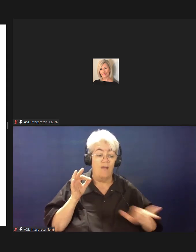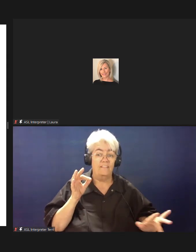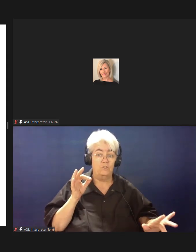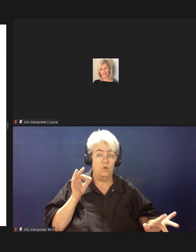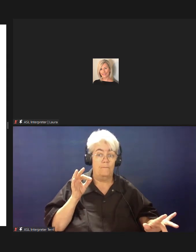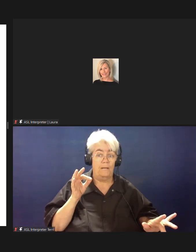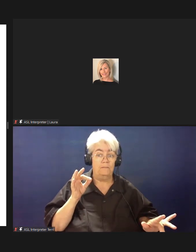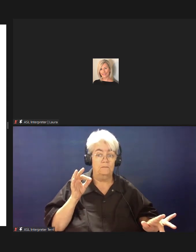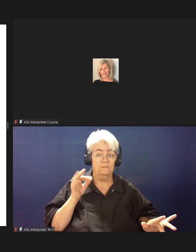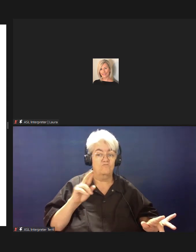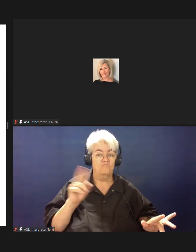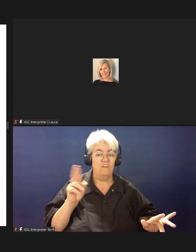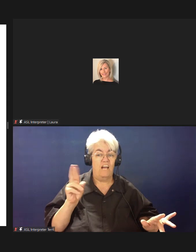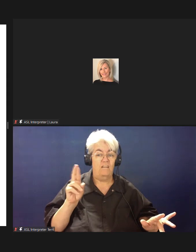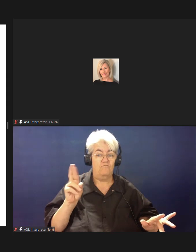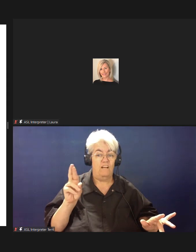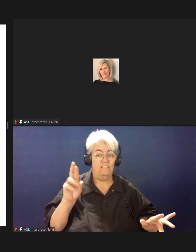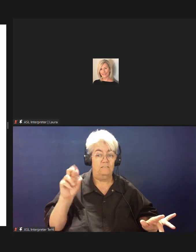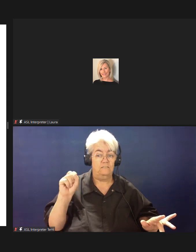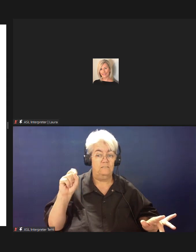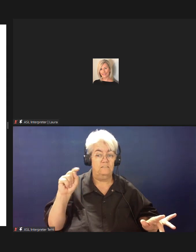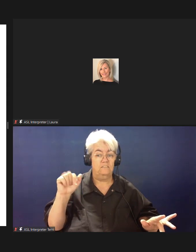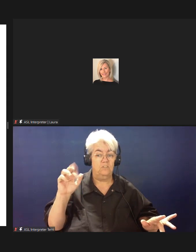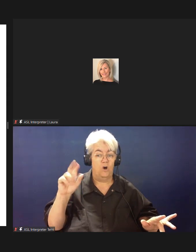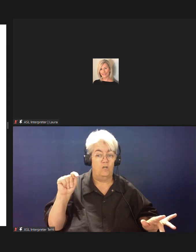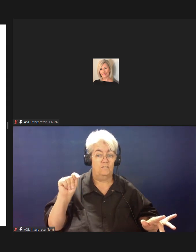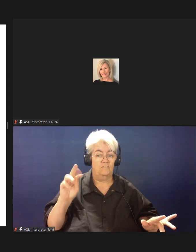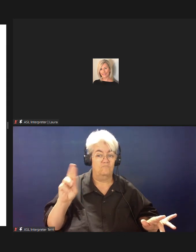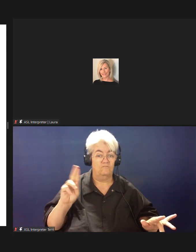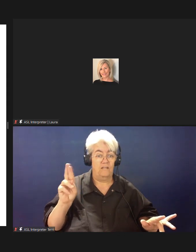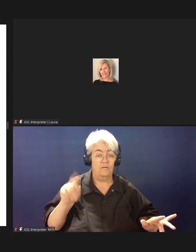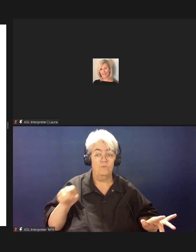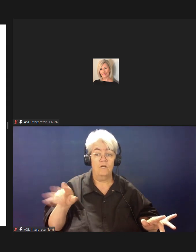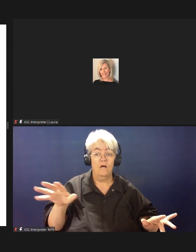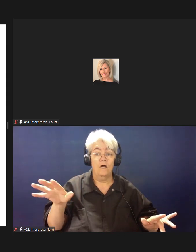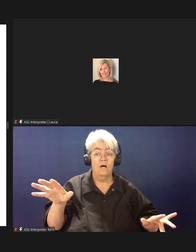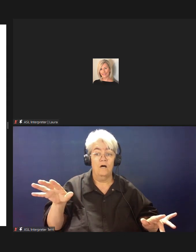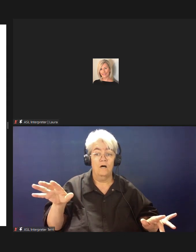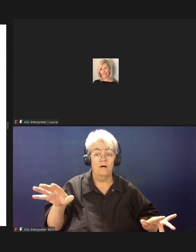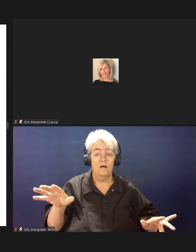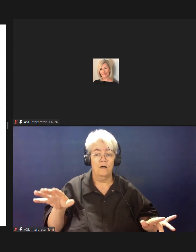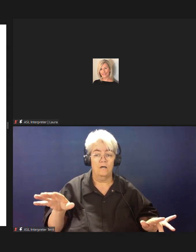and be ready to push start the moment the child is quiet.